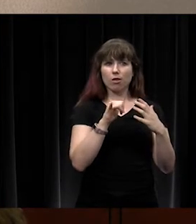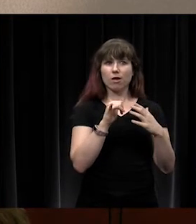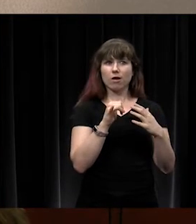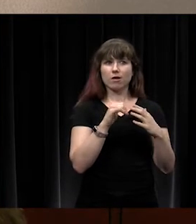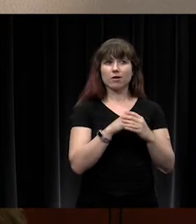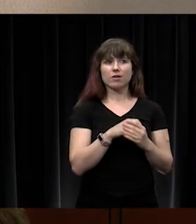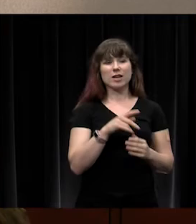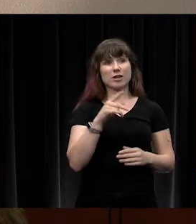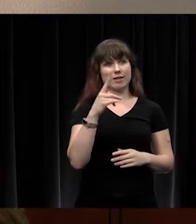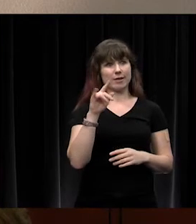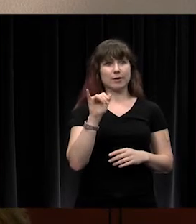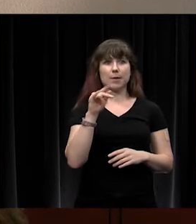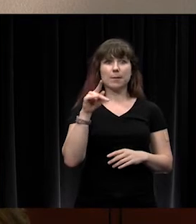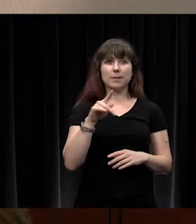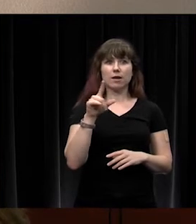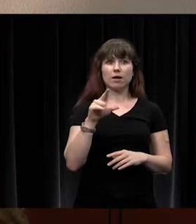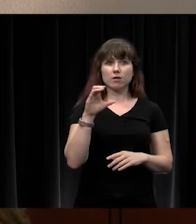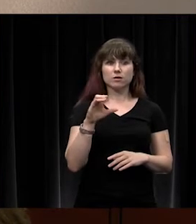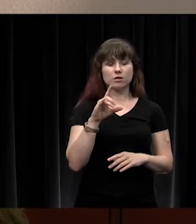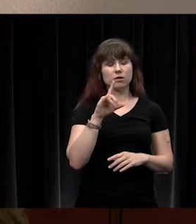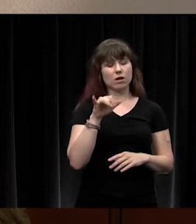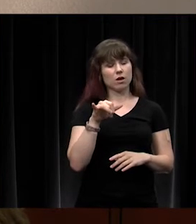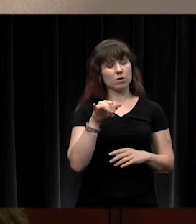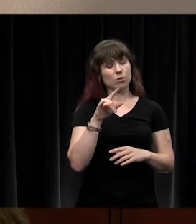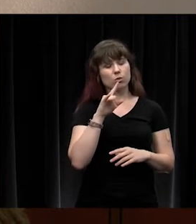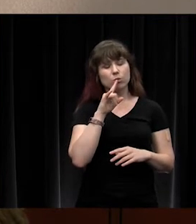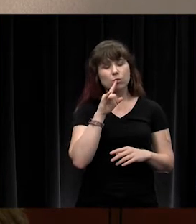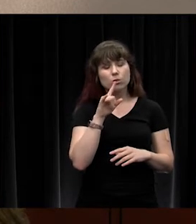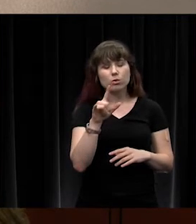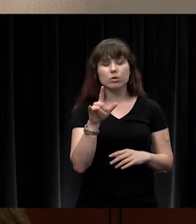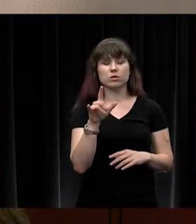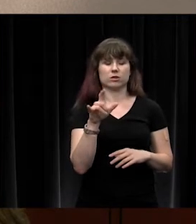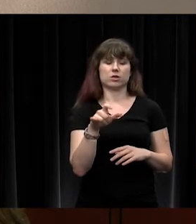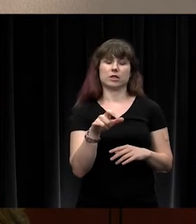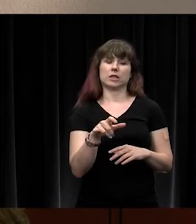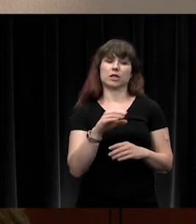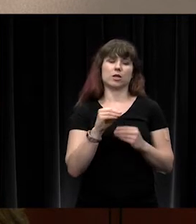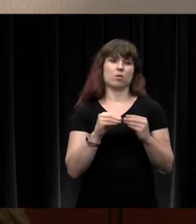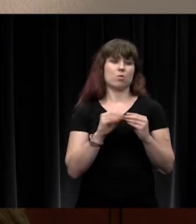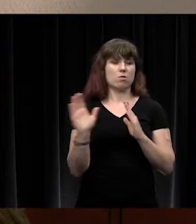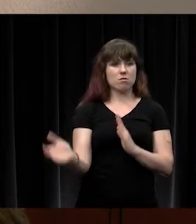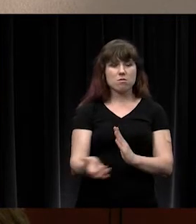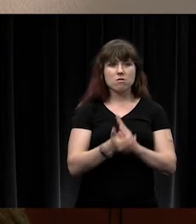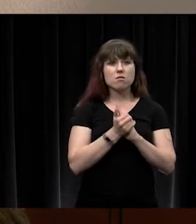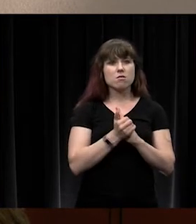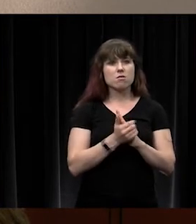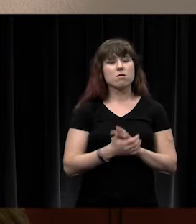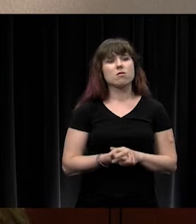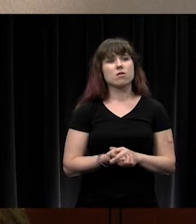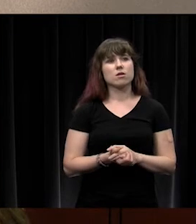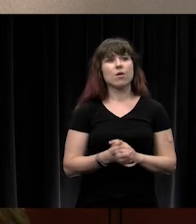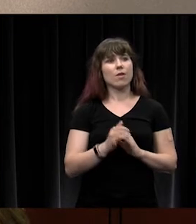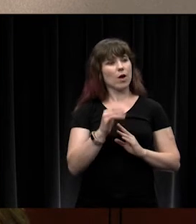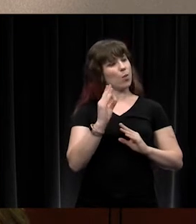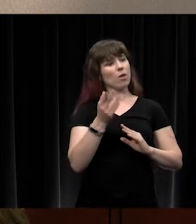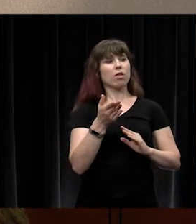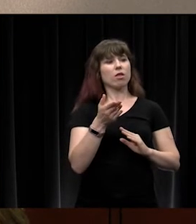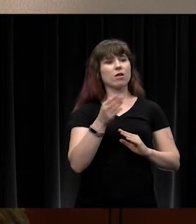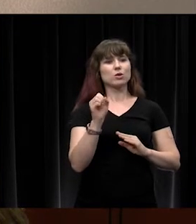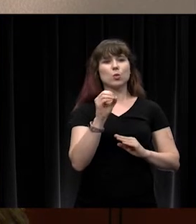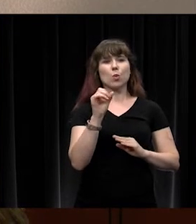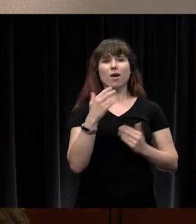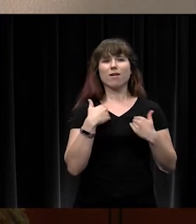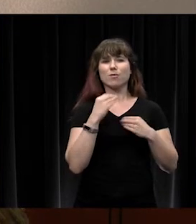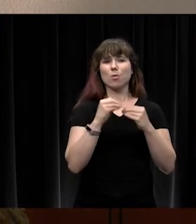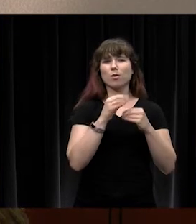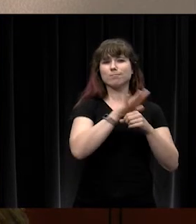building needs space as much as our middle schools need space or an elementary when you go to expand. This will give SOAR that space that it's